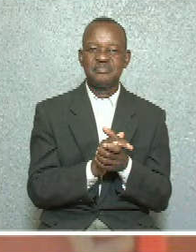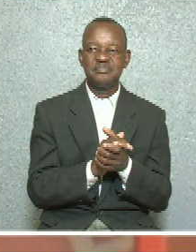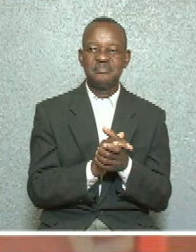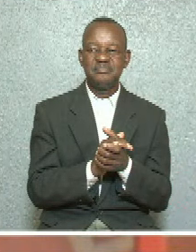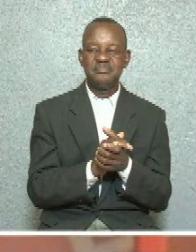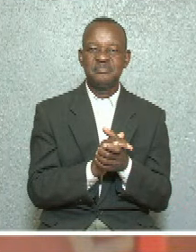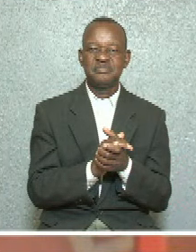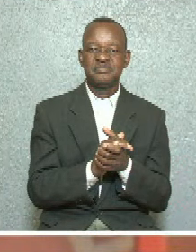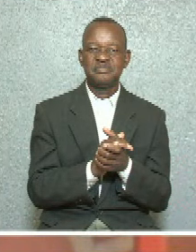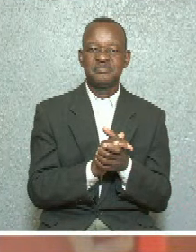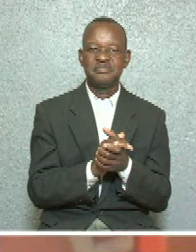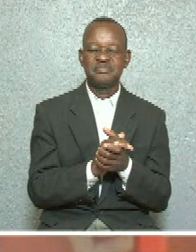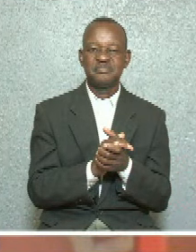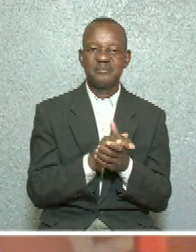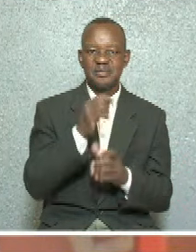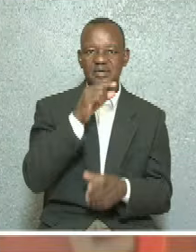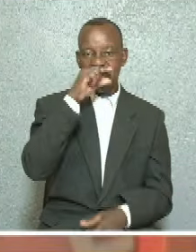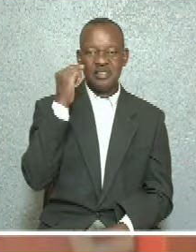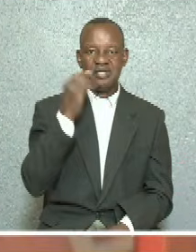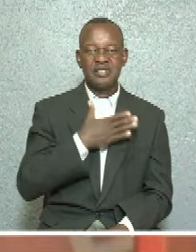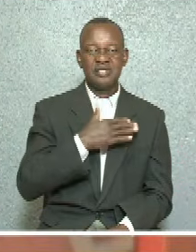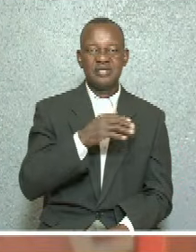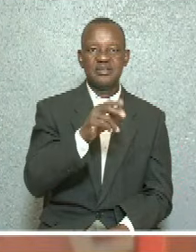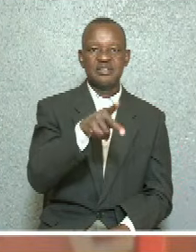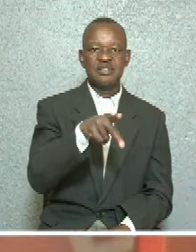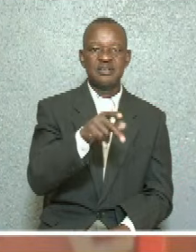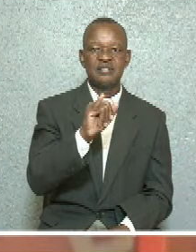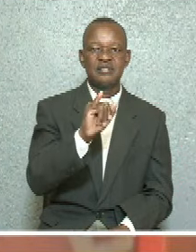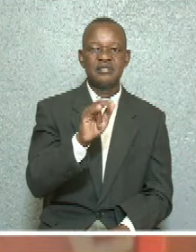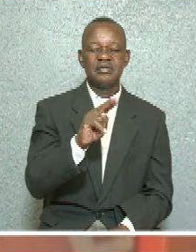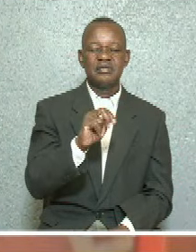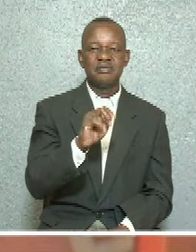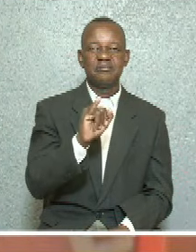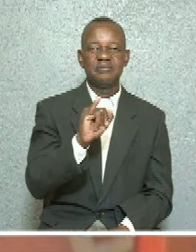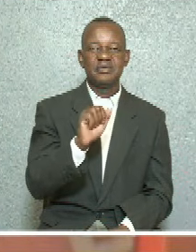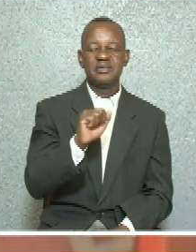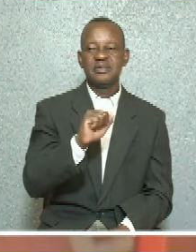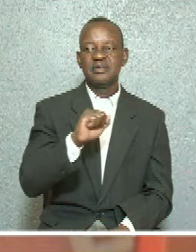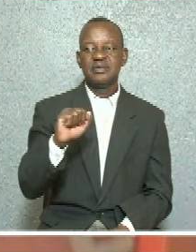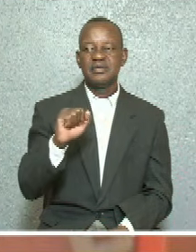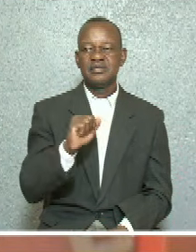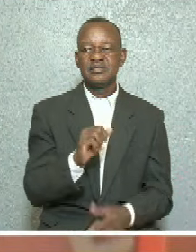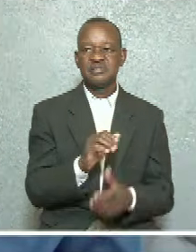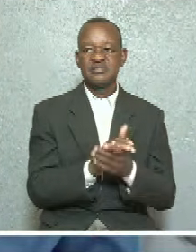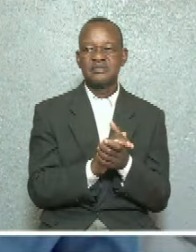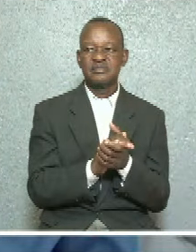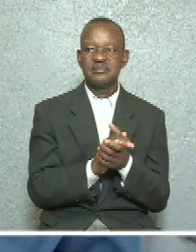My name is Pinyas, and I wanted to ask, what does PLAN stand for?